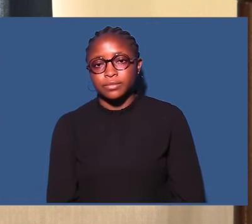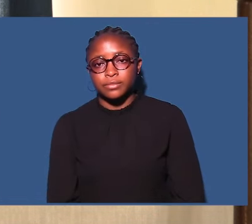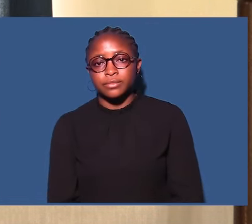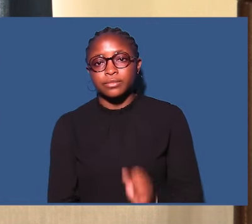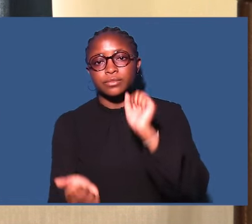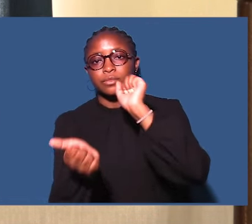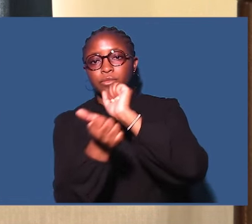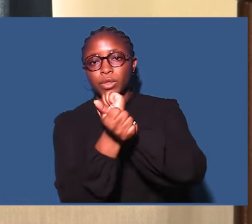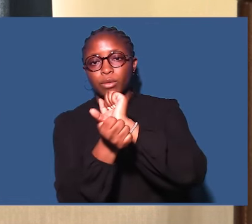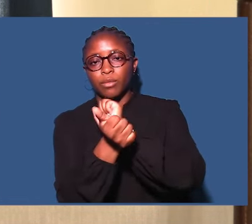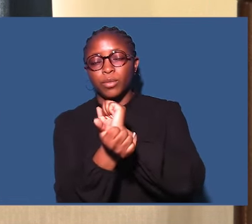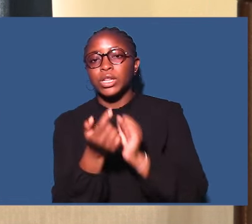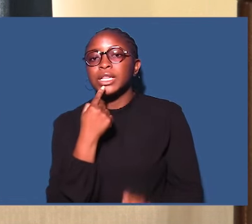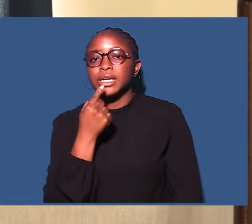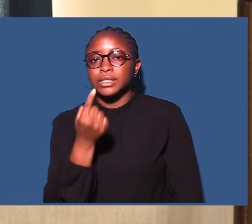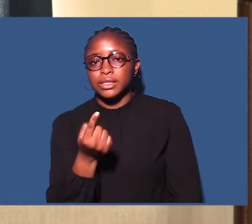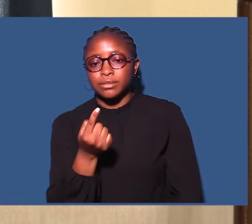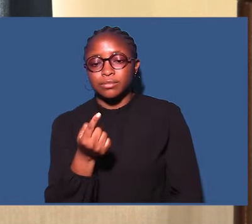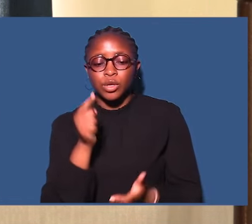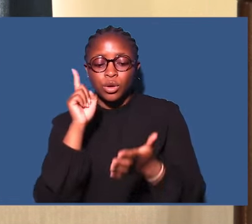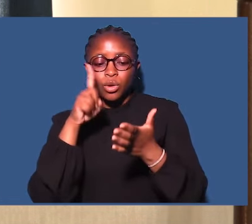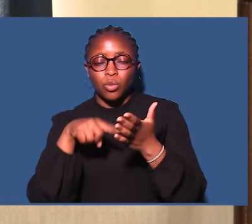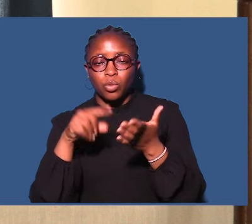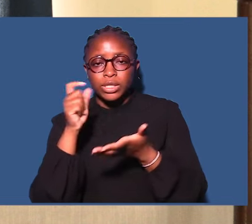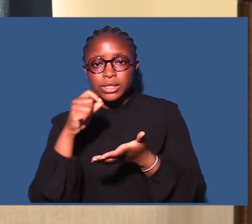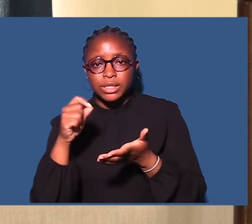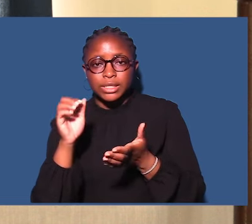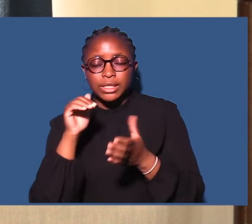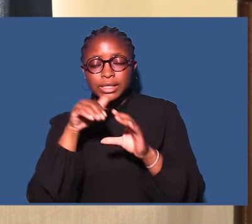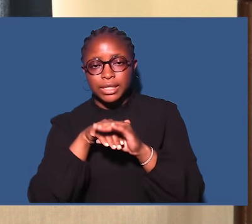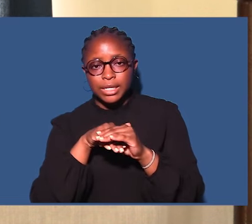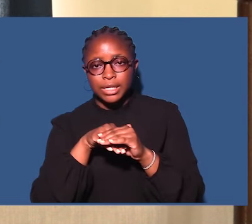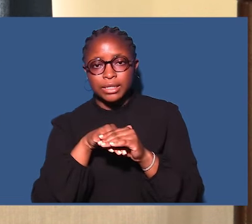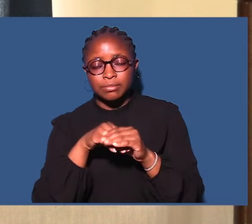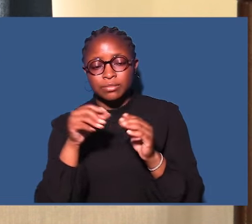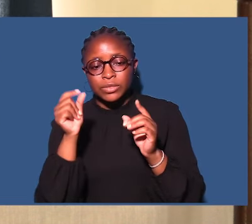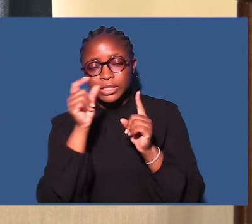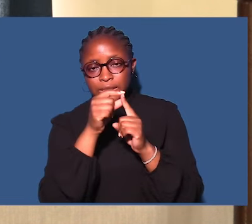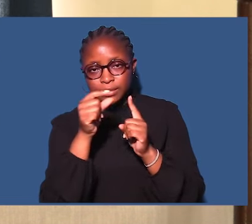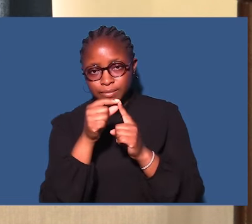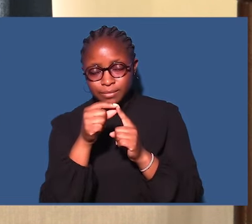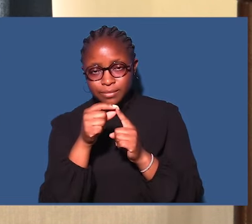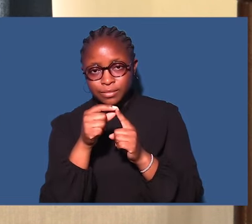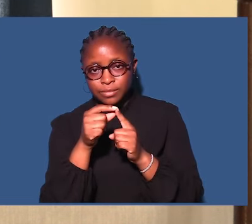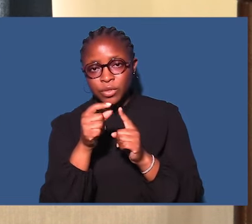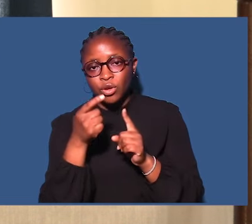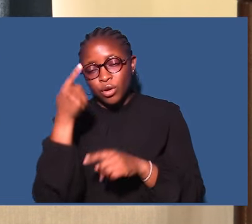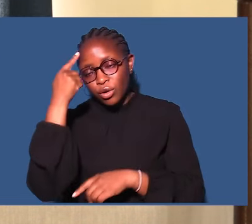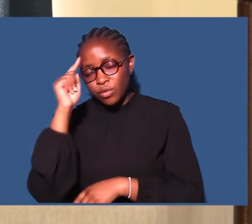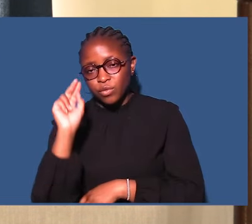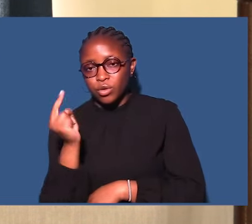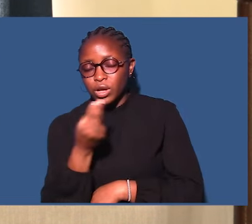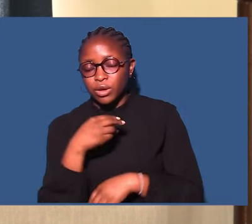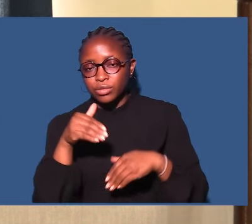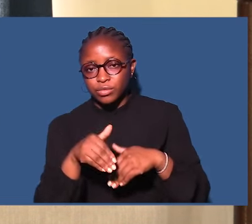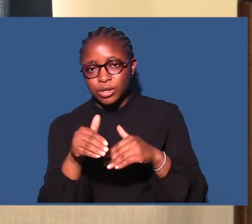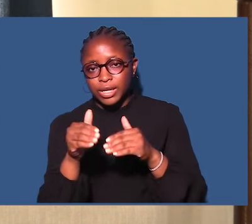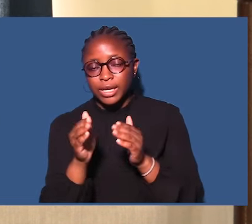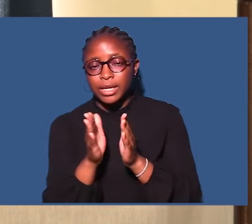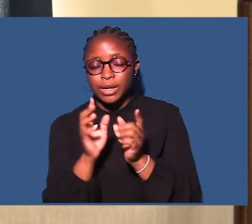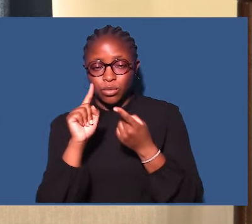Paul says that what is written in the scripture is for our instruction, one, and it